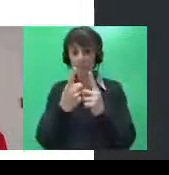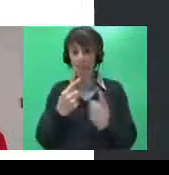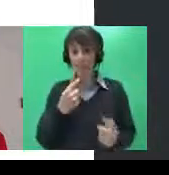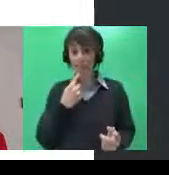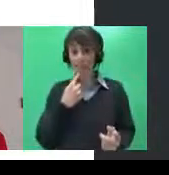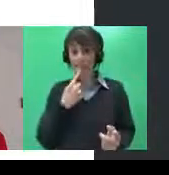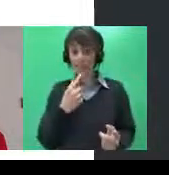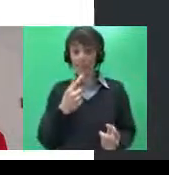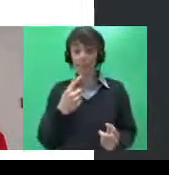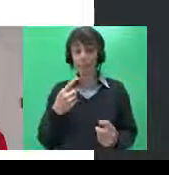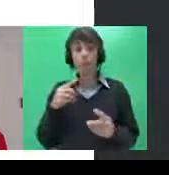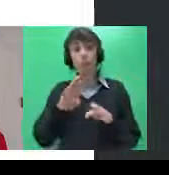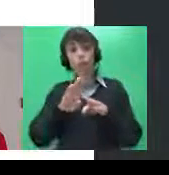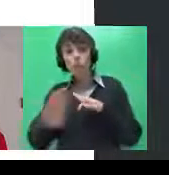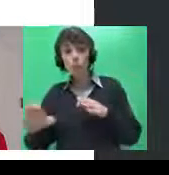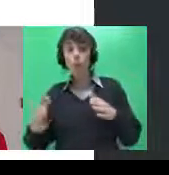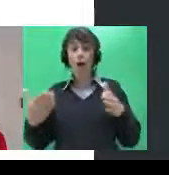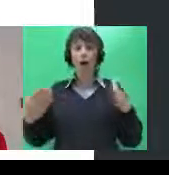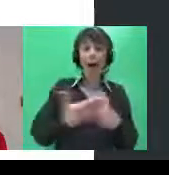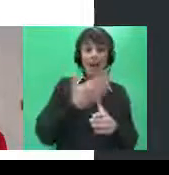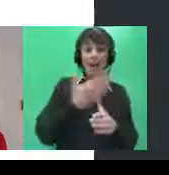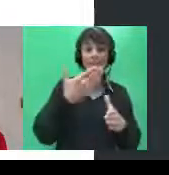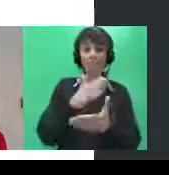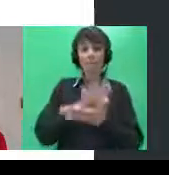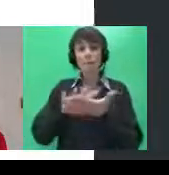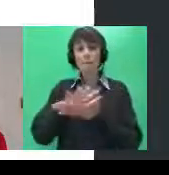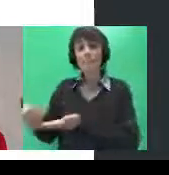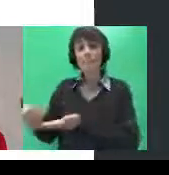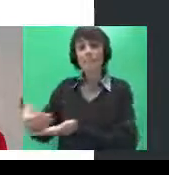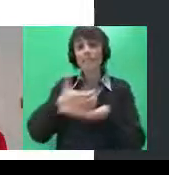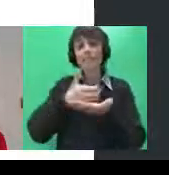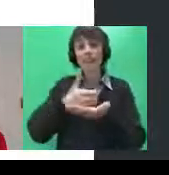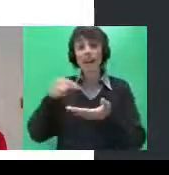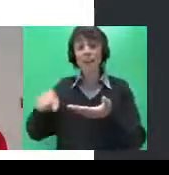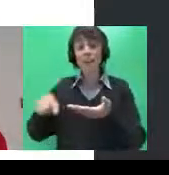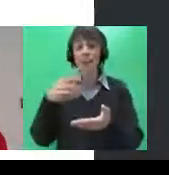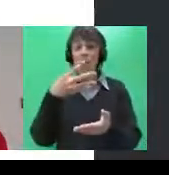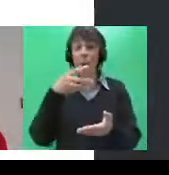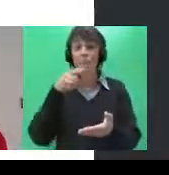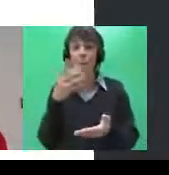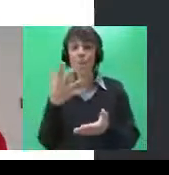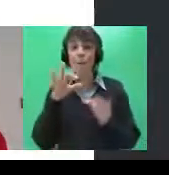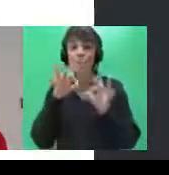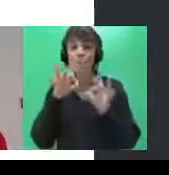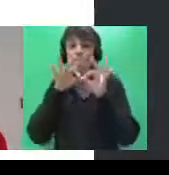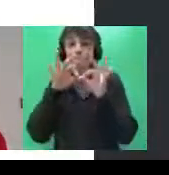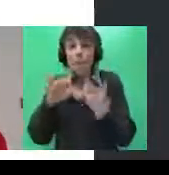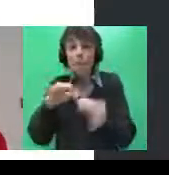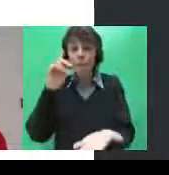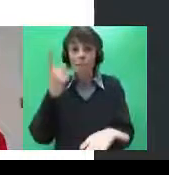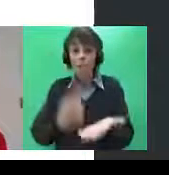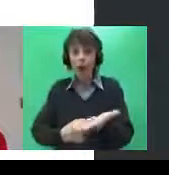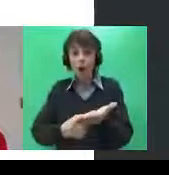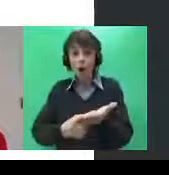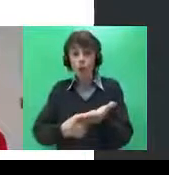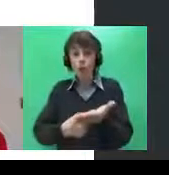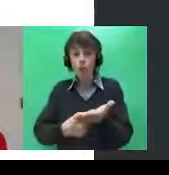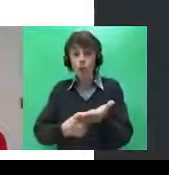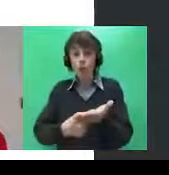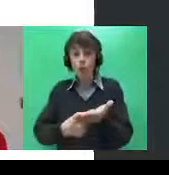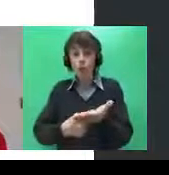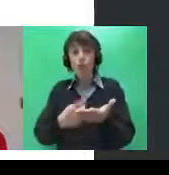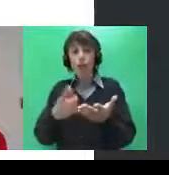£9.5 billion saving to society through improved physical and mental health as part of the prevention of long-term conditions. So as